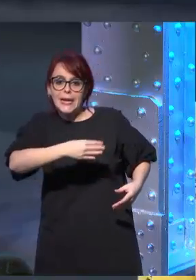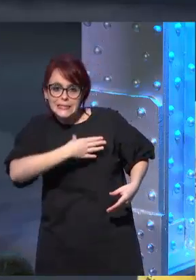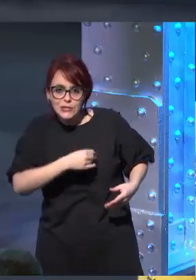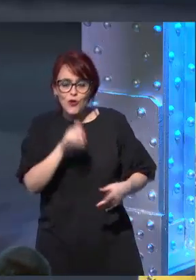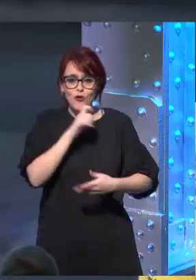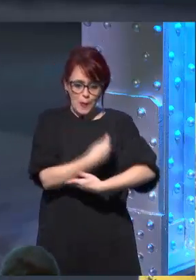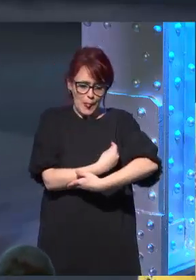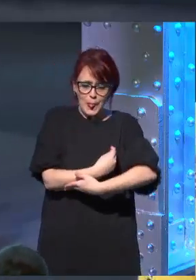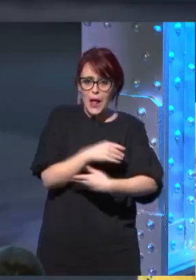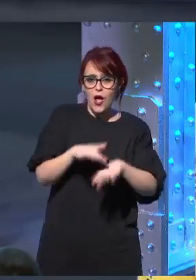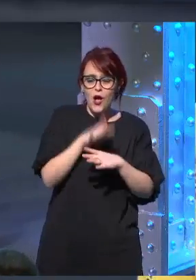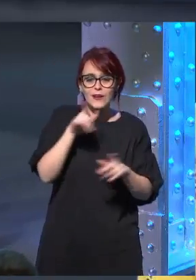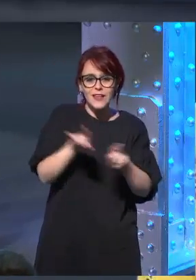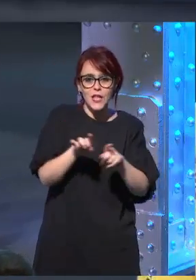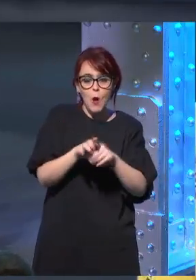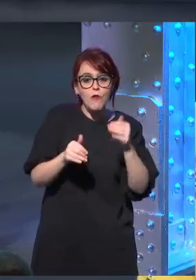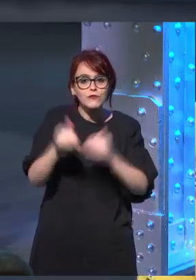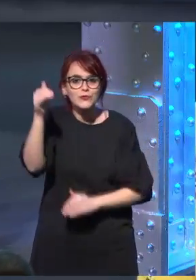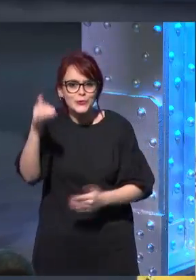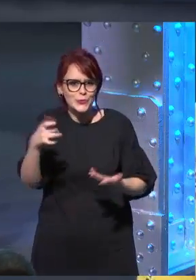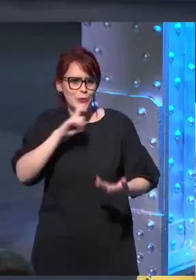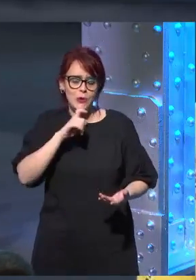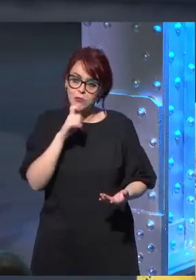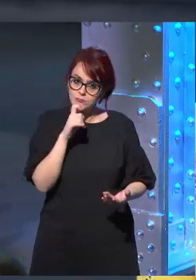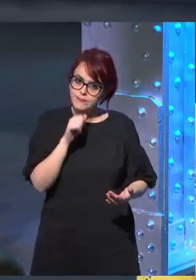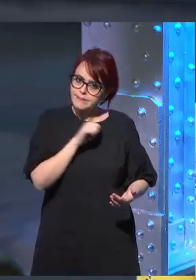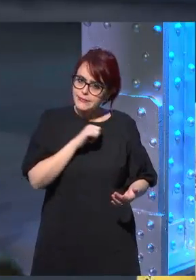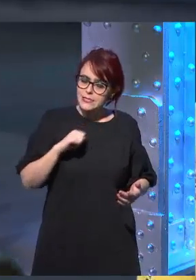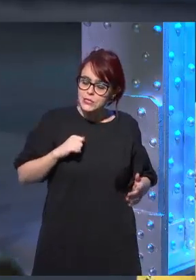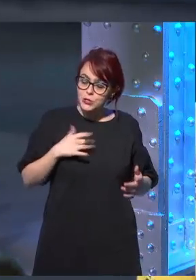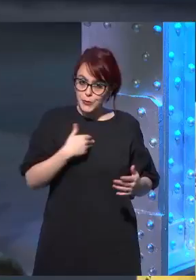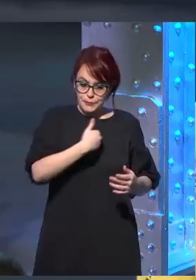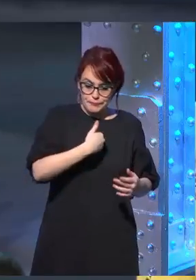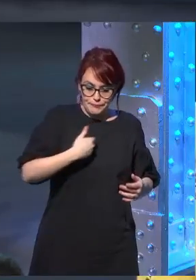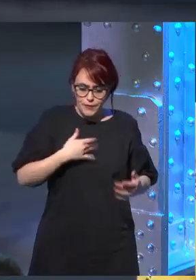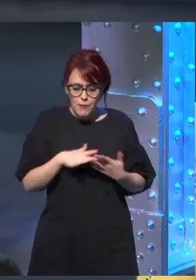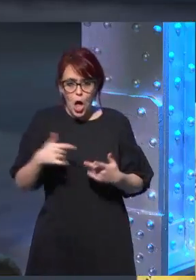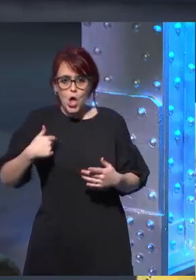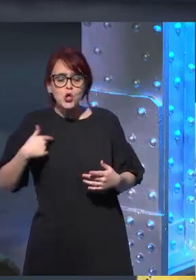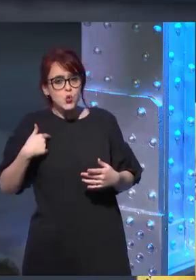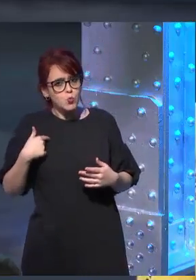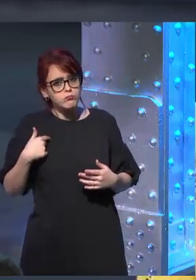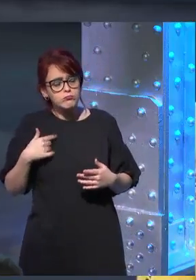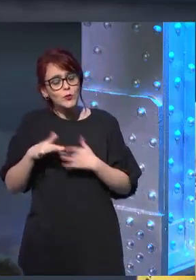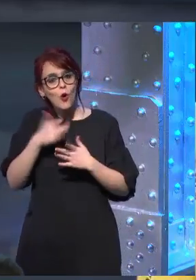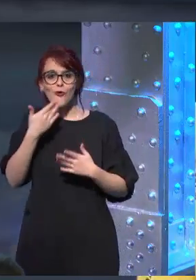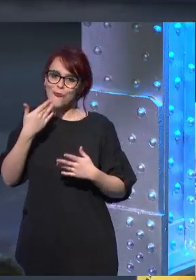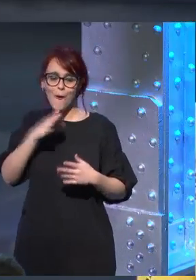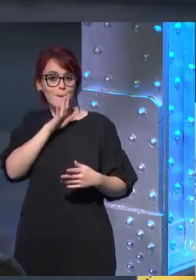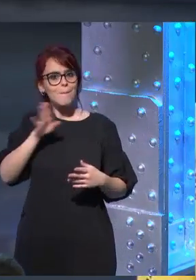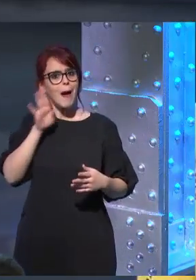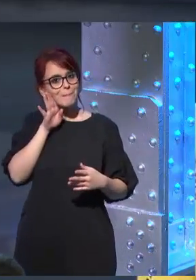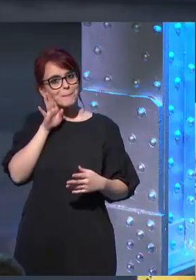he has seen this. How did I take the diaper off, or I mean, this type of thing. So we are talking about this